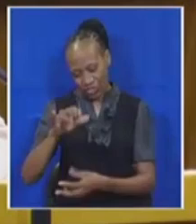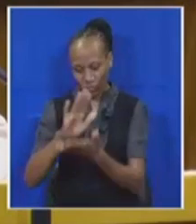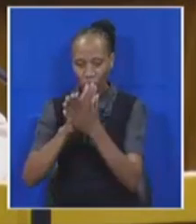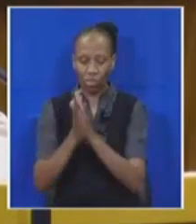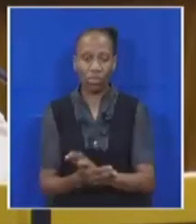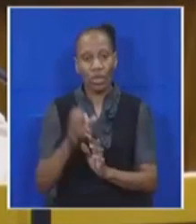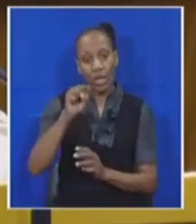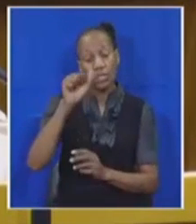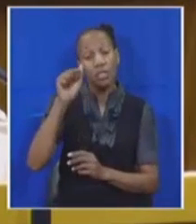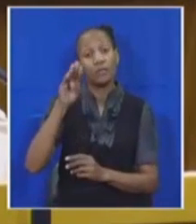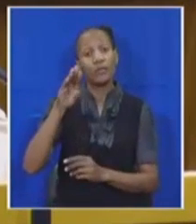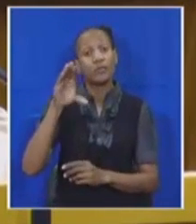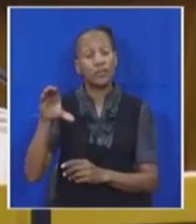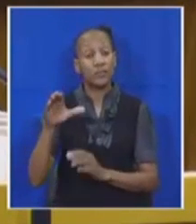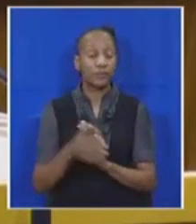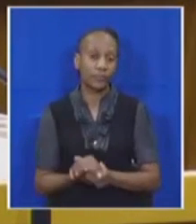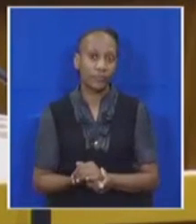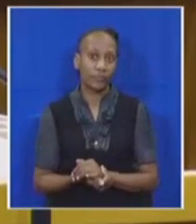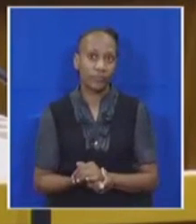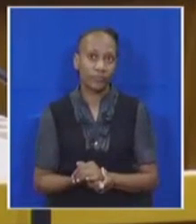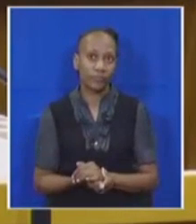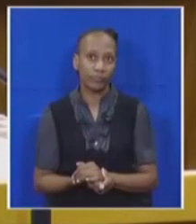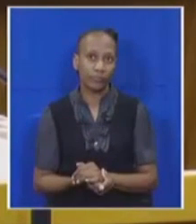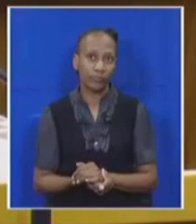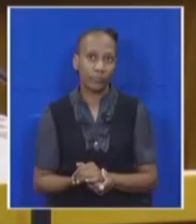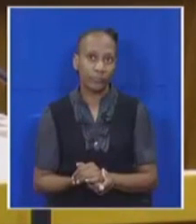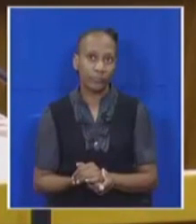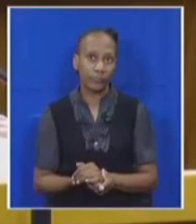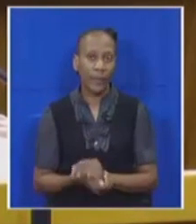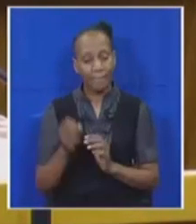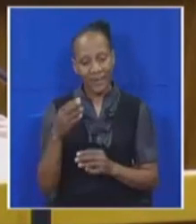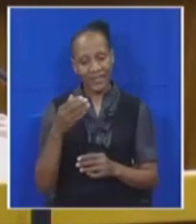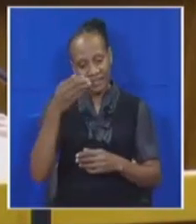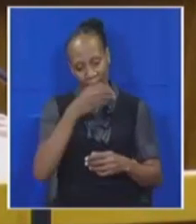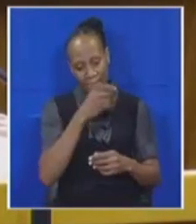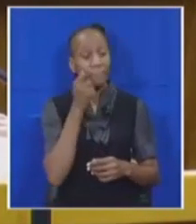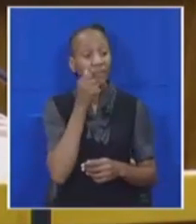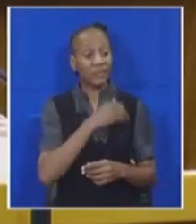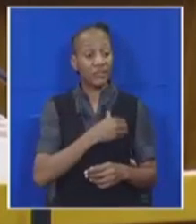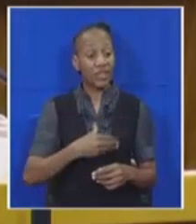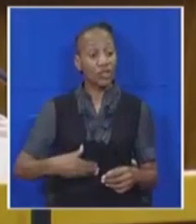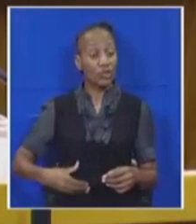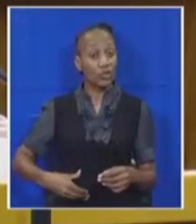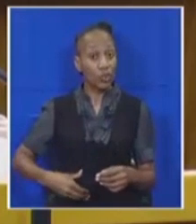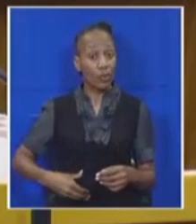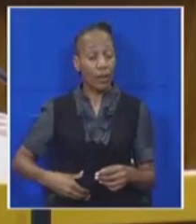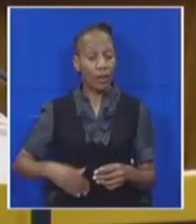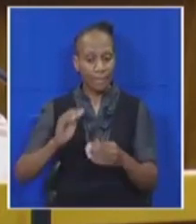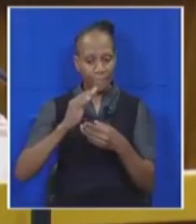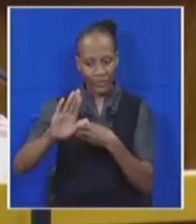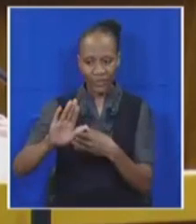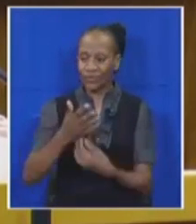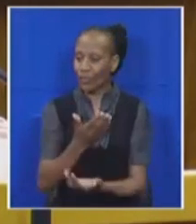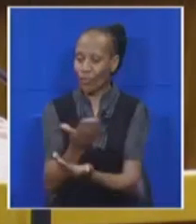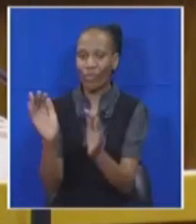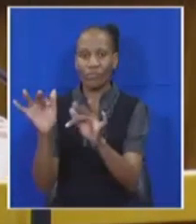terror on all of those who stood in the way, all with the full protection of Mr. Zuma, who he had on speed dial.